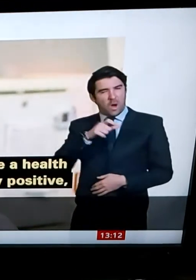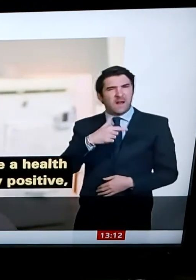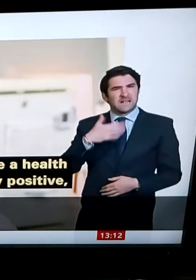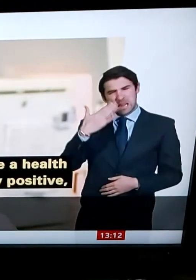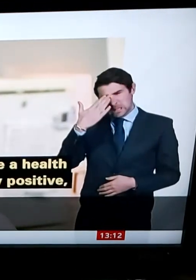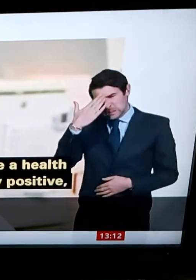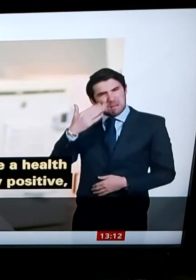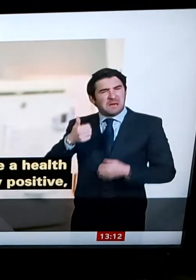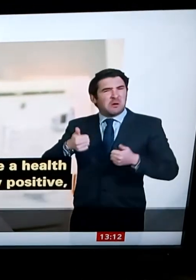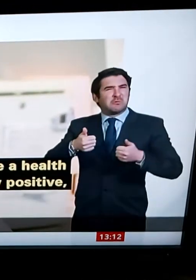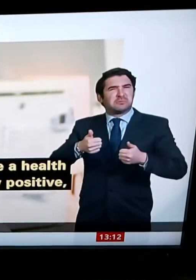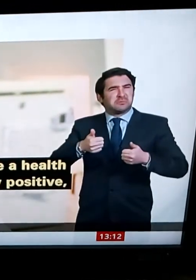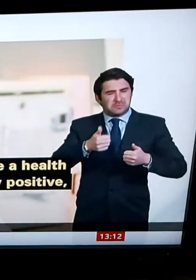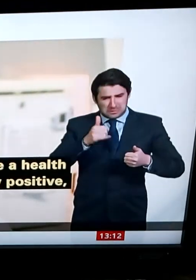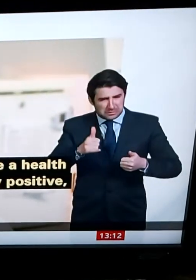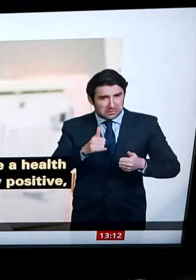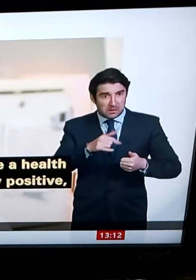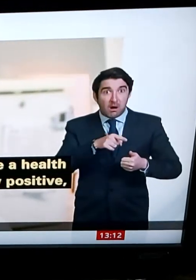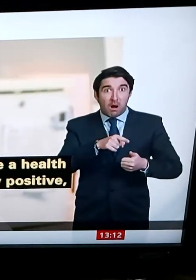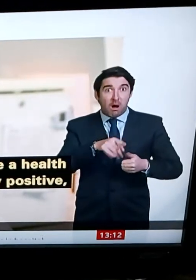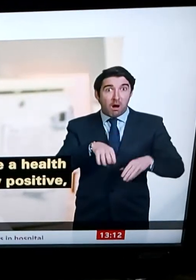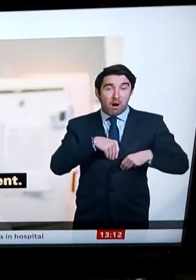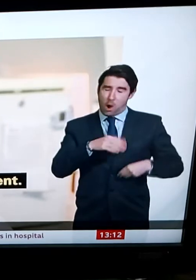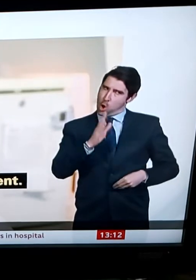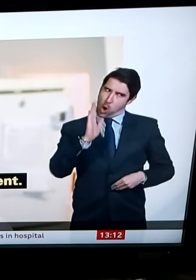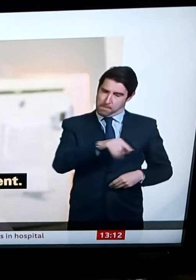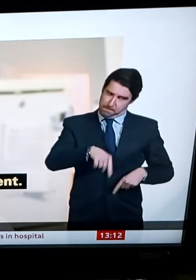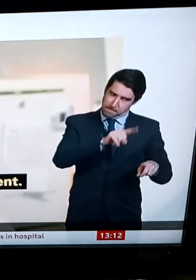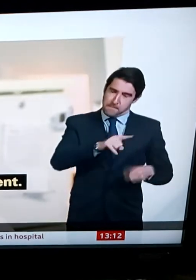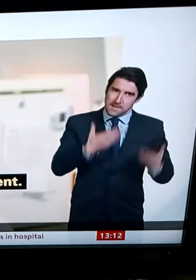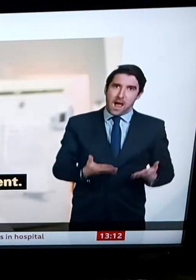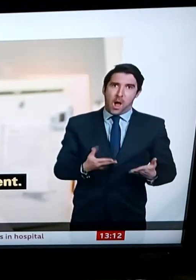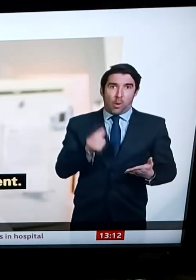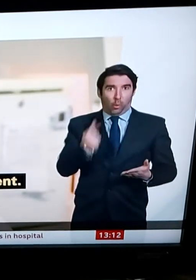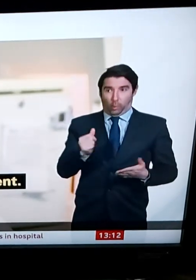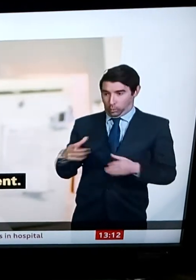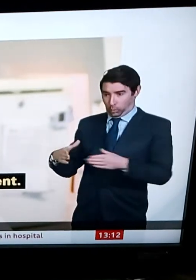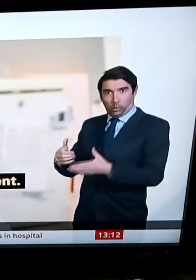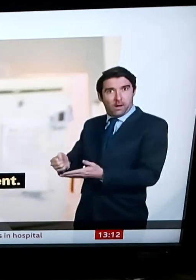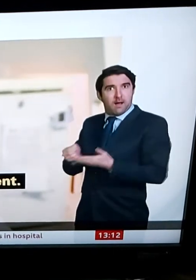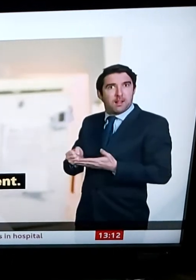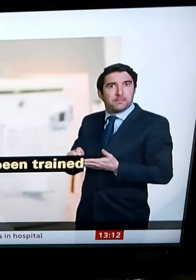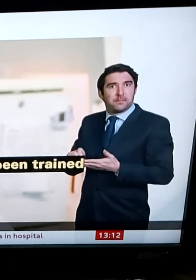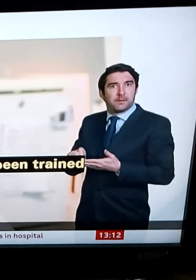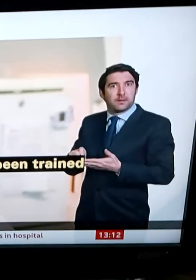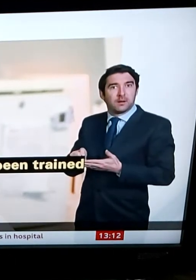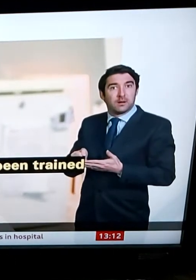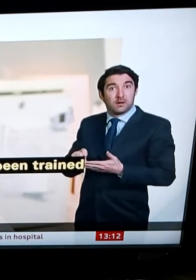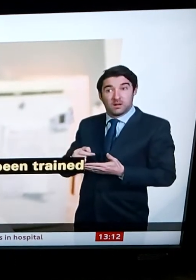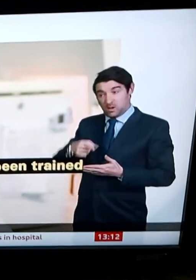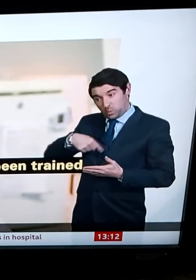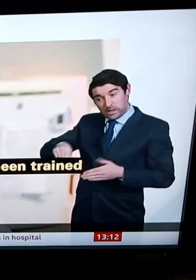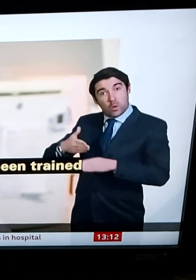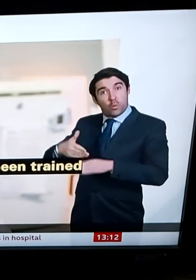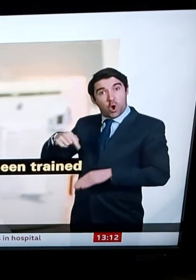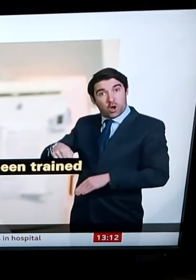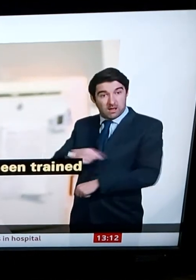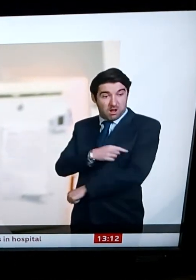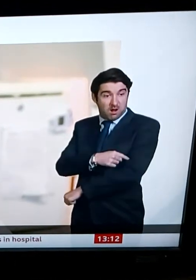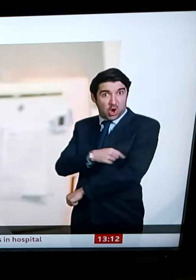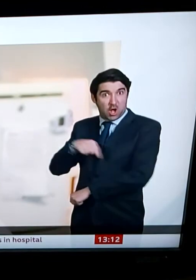a week, but the impact is so evident. All the nurses who've been trained are extremely excited about what's going on. They have seen how much of